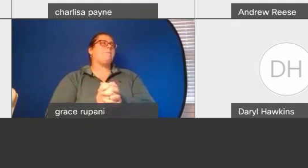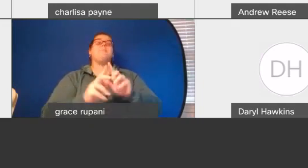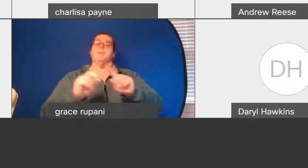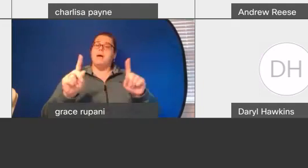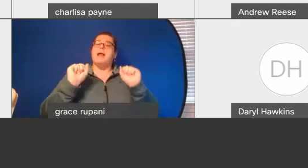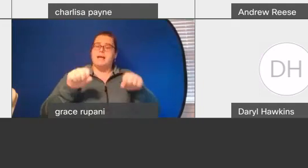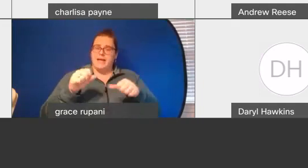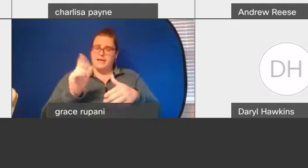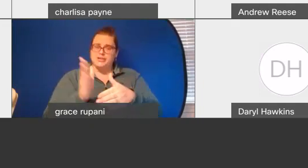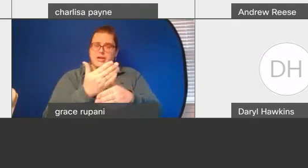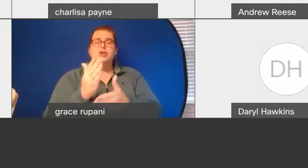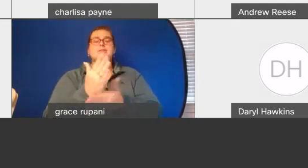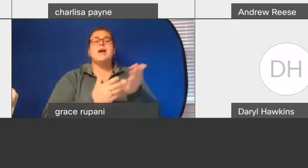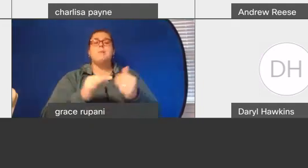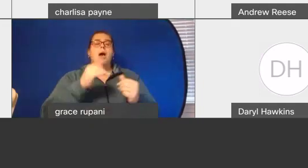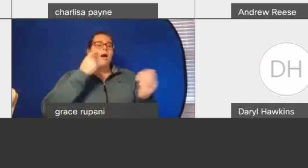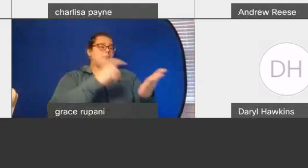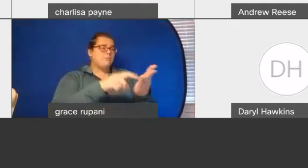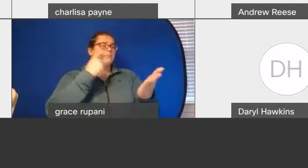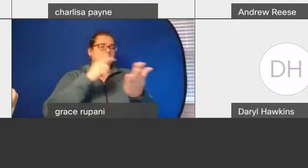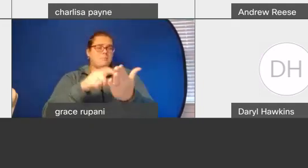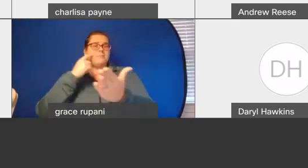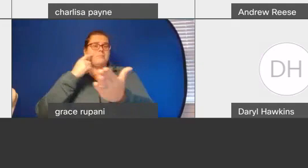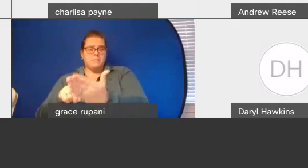of the outbreaks that we have investigated in